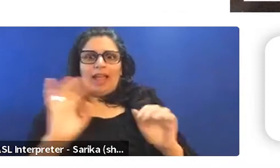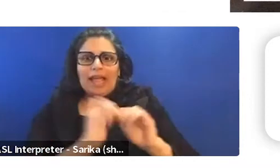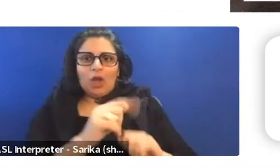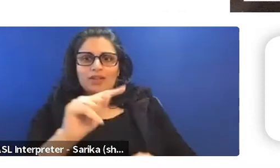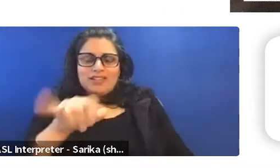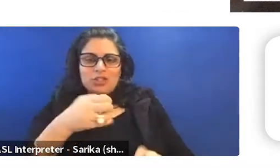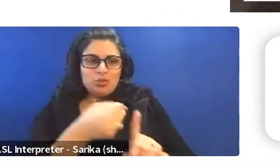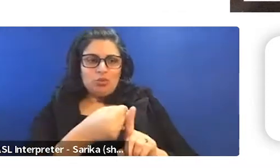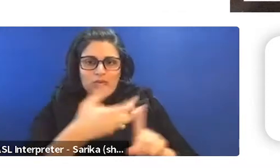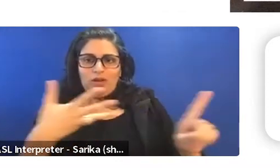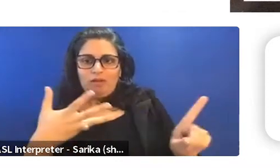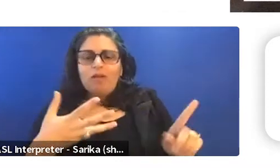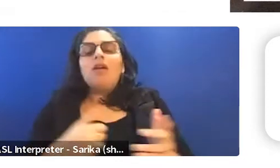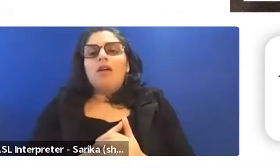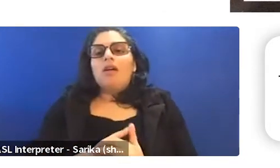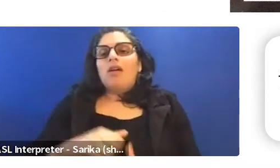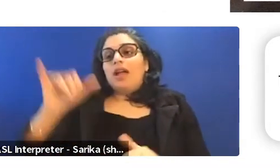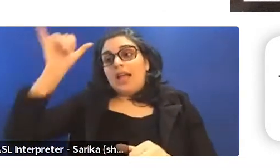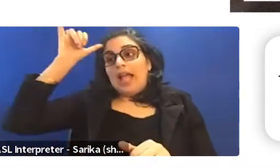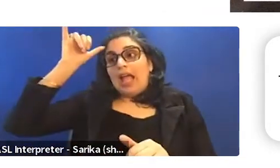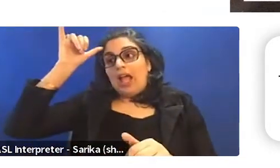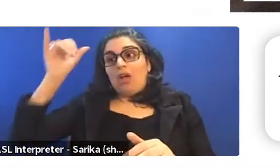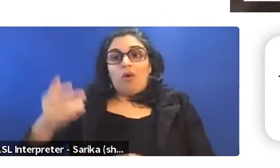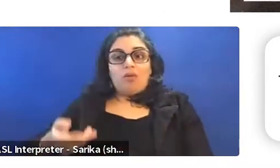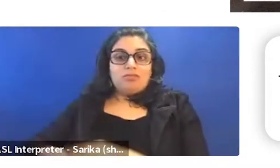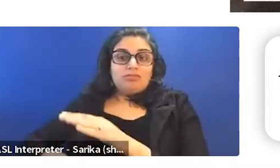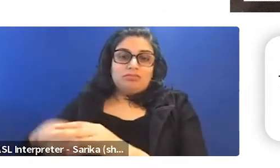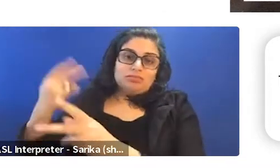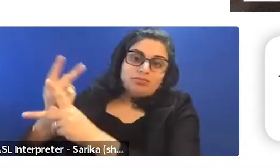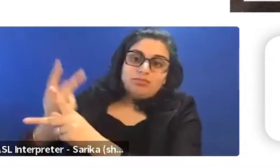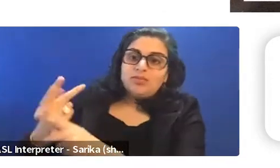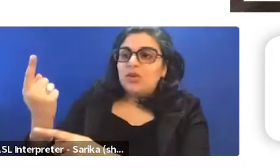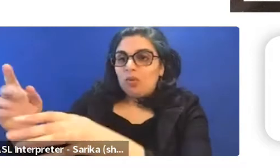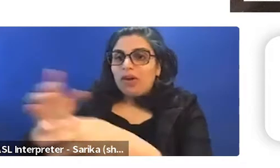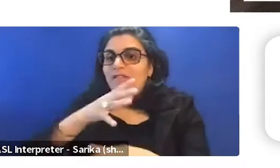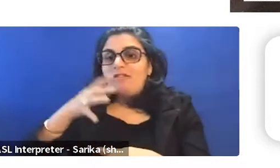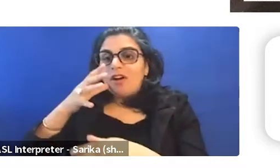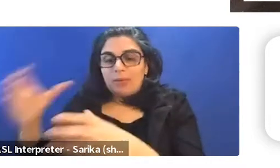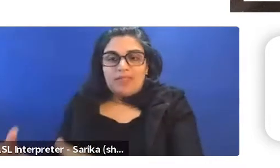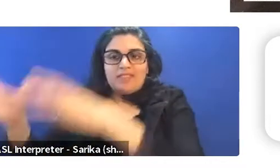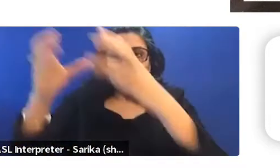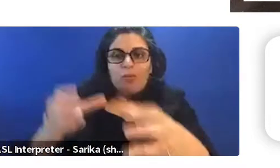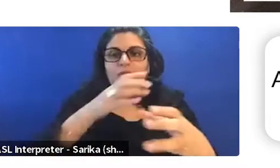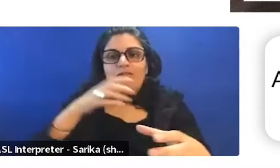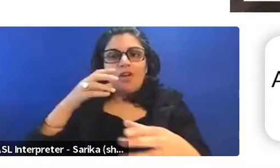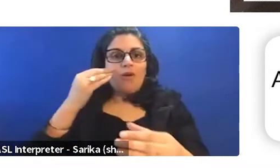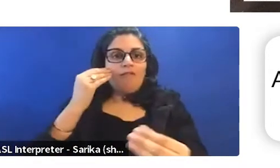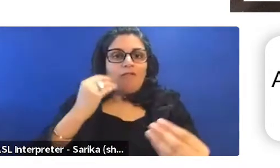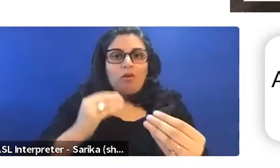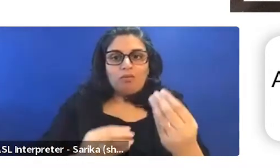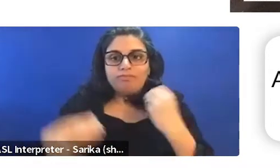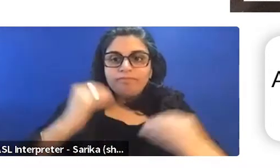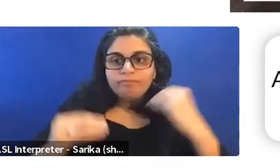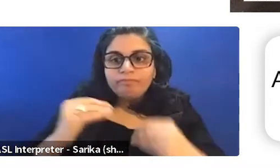that are raised as calves in one farm, and then they move to another farm by truck, and then they move to another one to get fat. And then